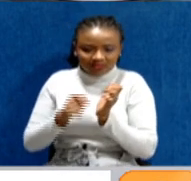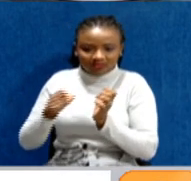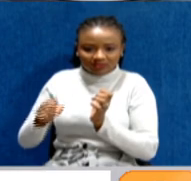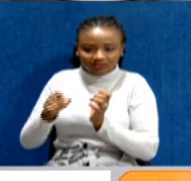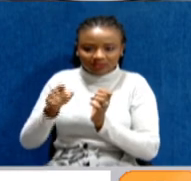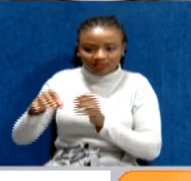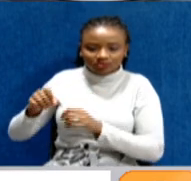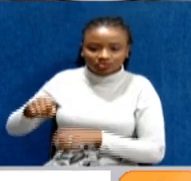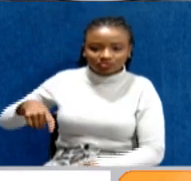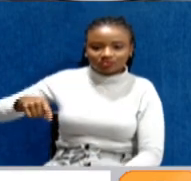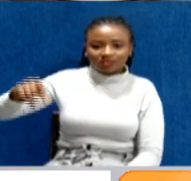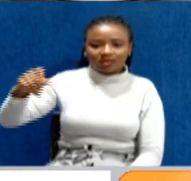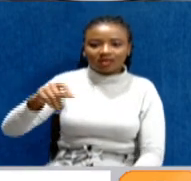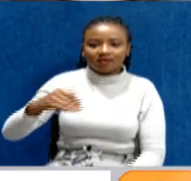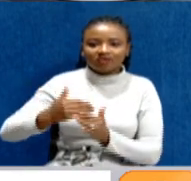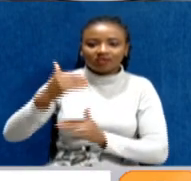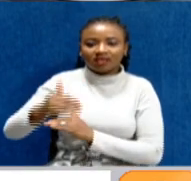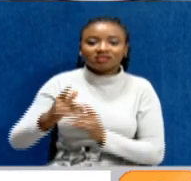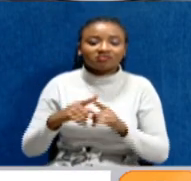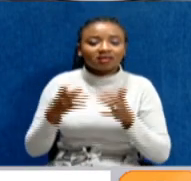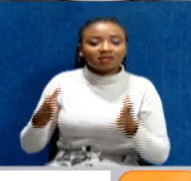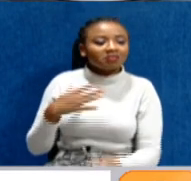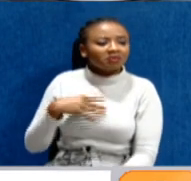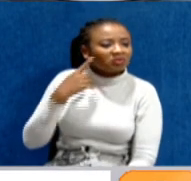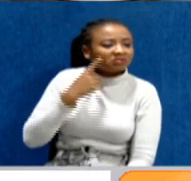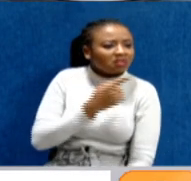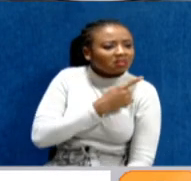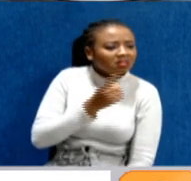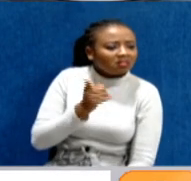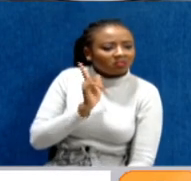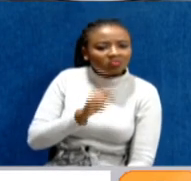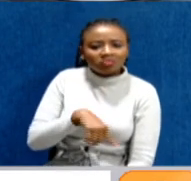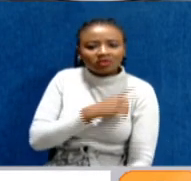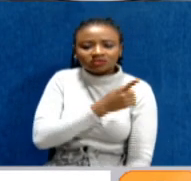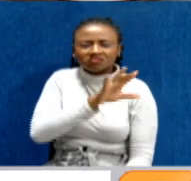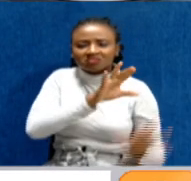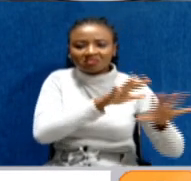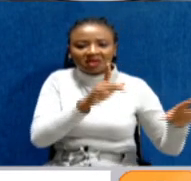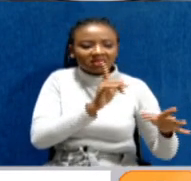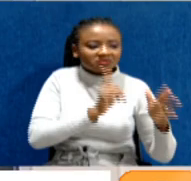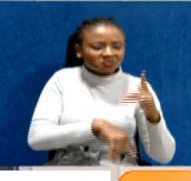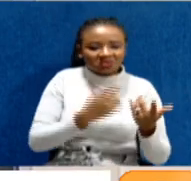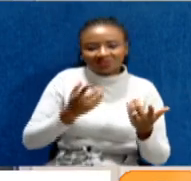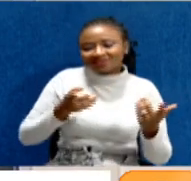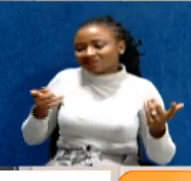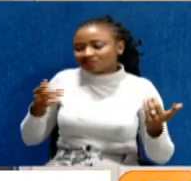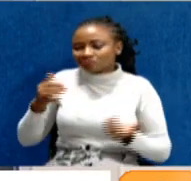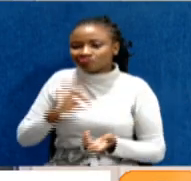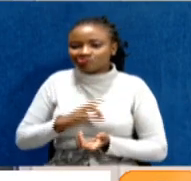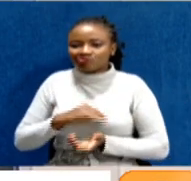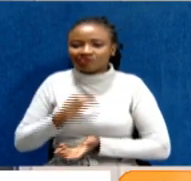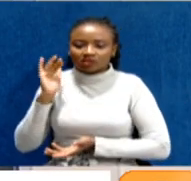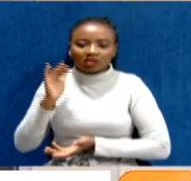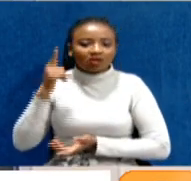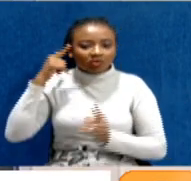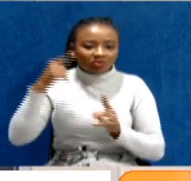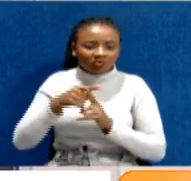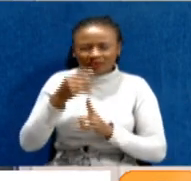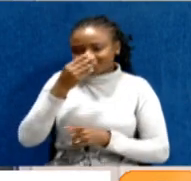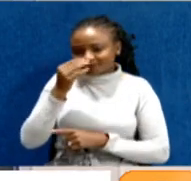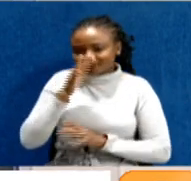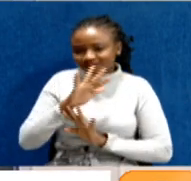today, everyone now looks at what is in the market. And of course, the yields have gone down drastically. Yeah. So the question of seed is very important.